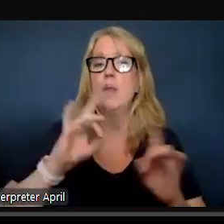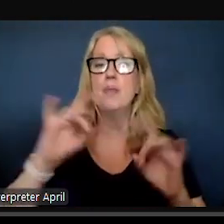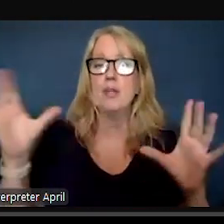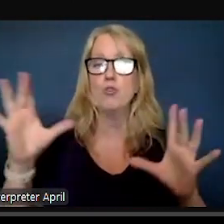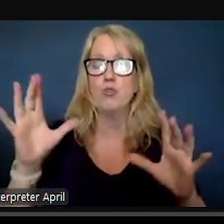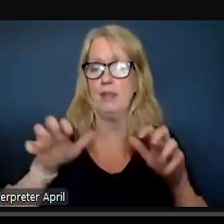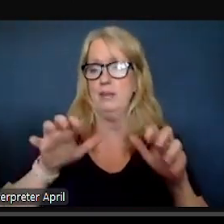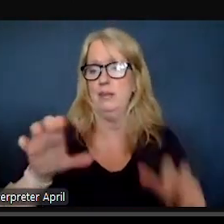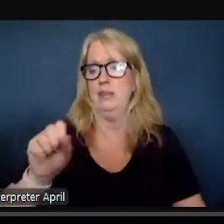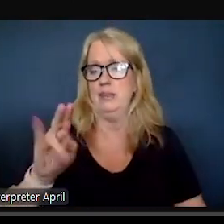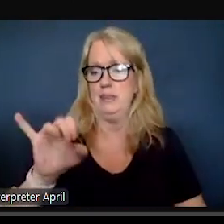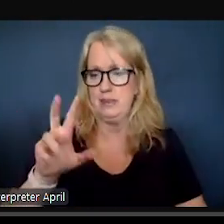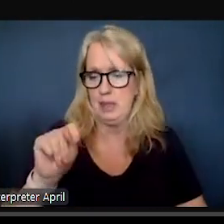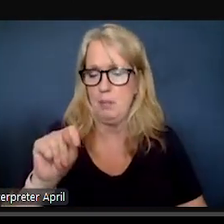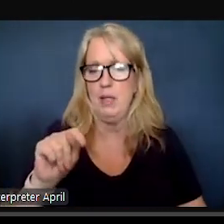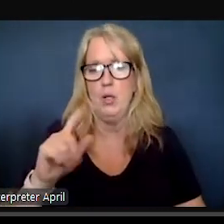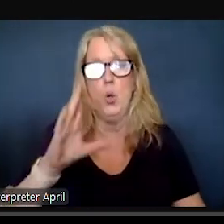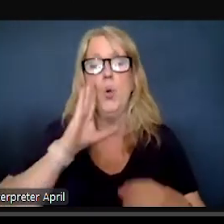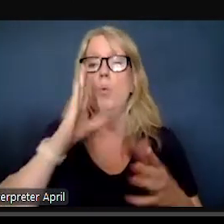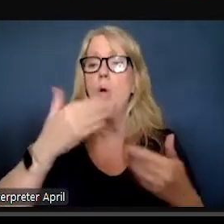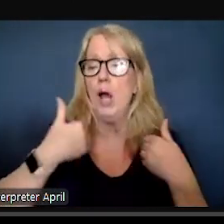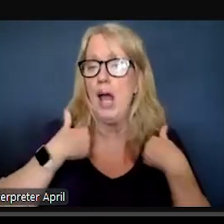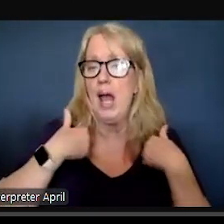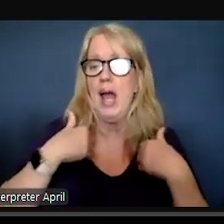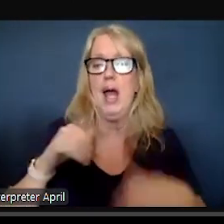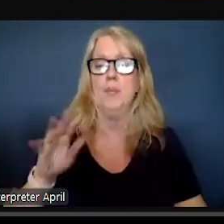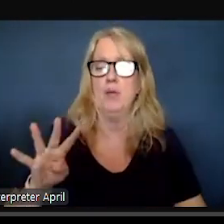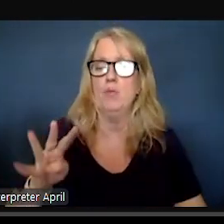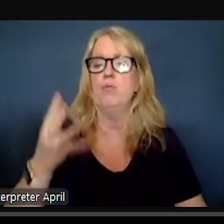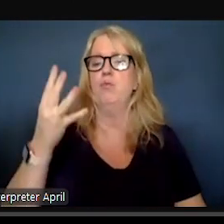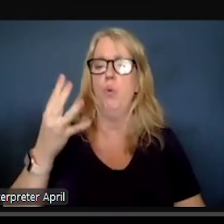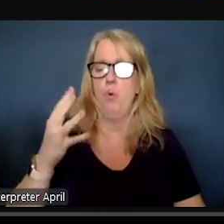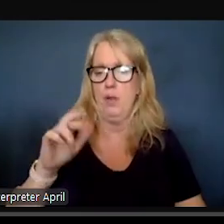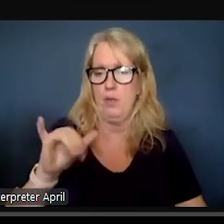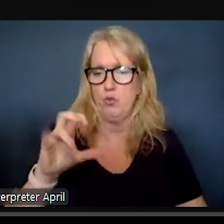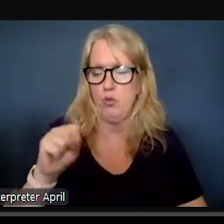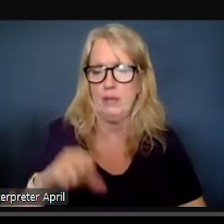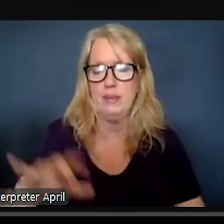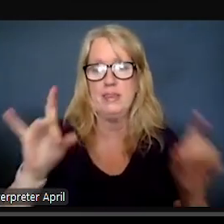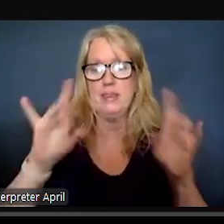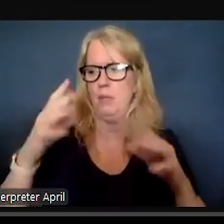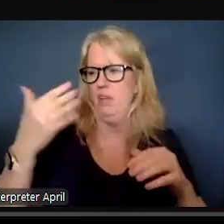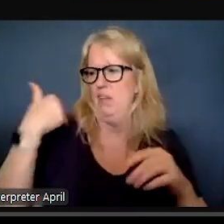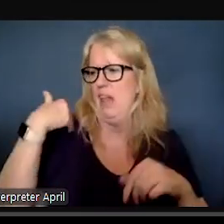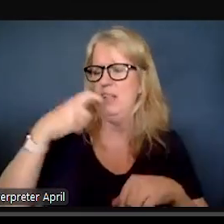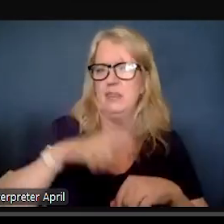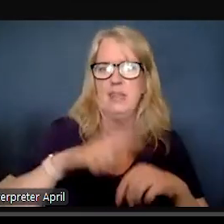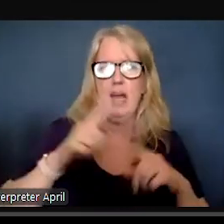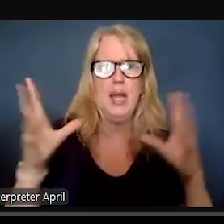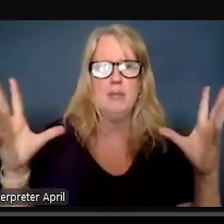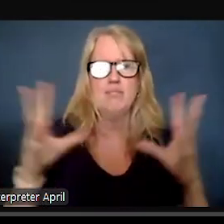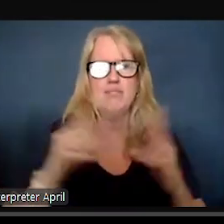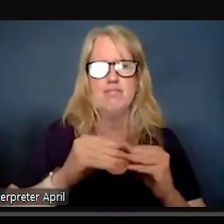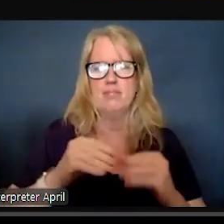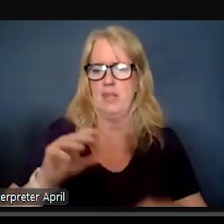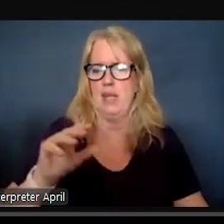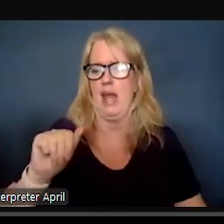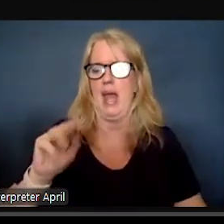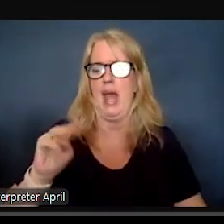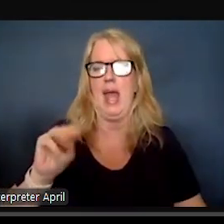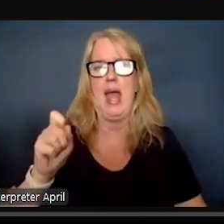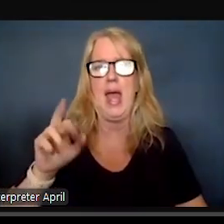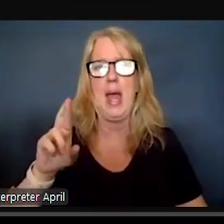Summit we're going to be having a fourth Crisis Summit. The last one was held in